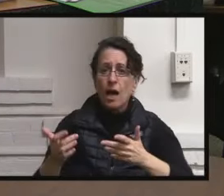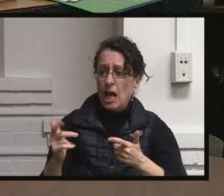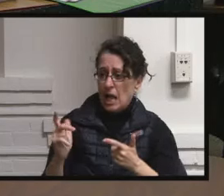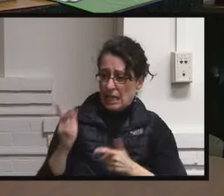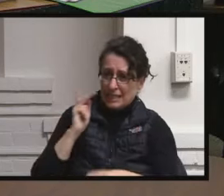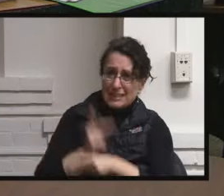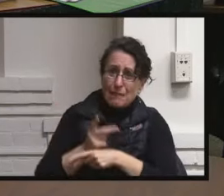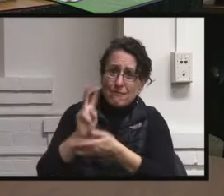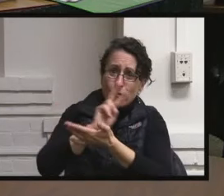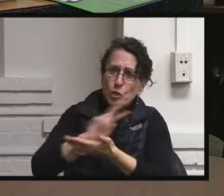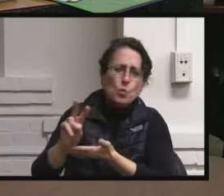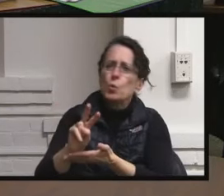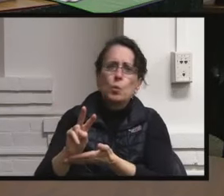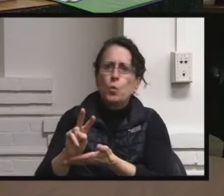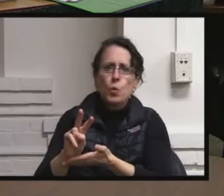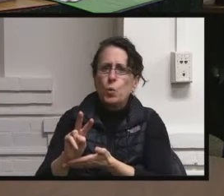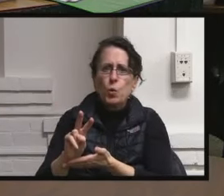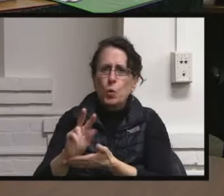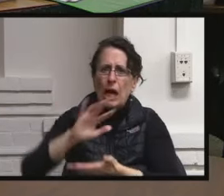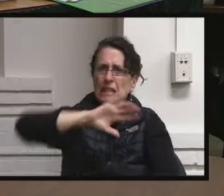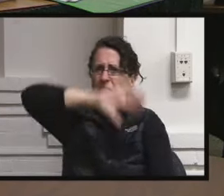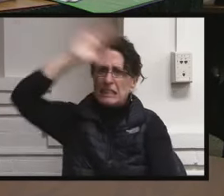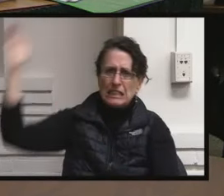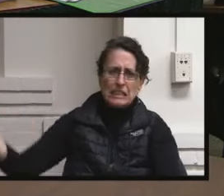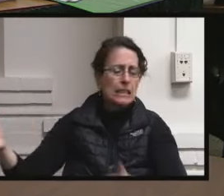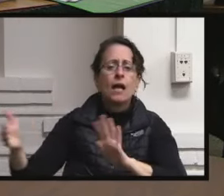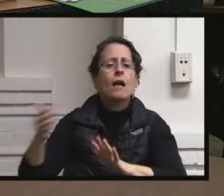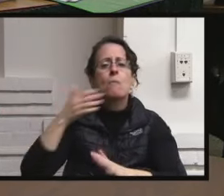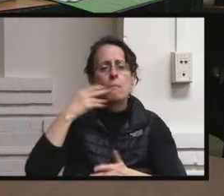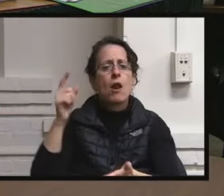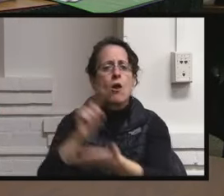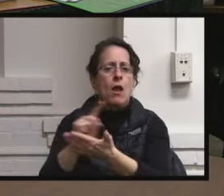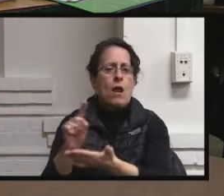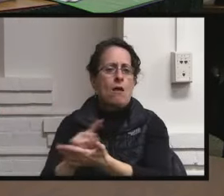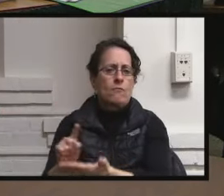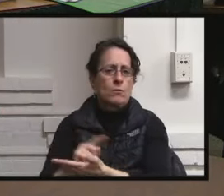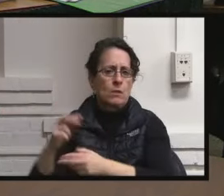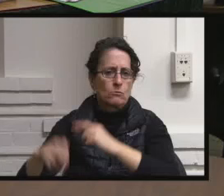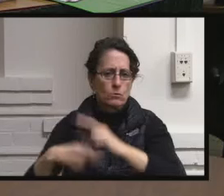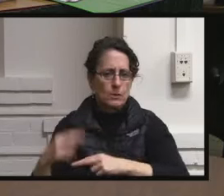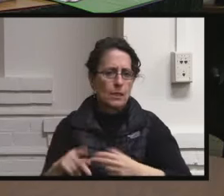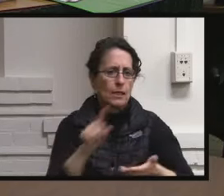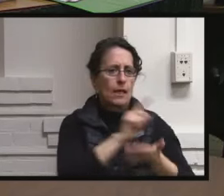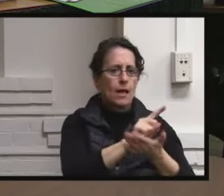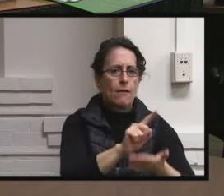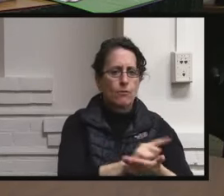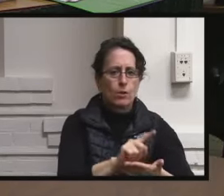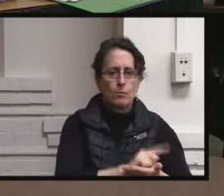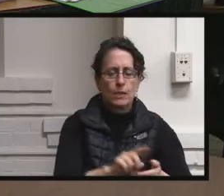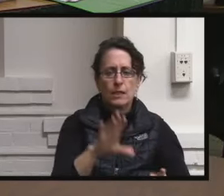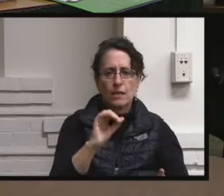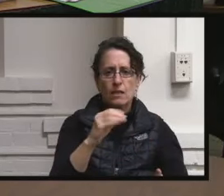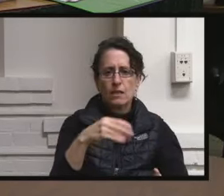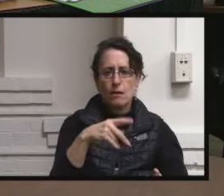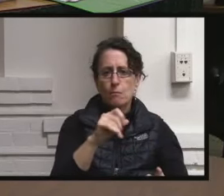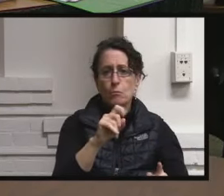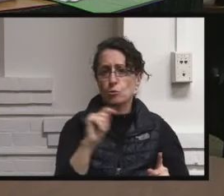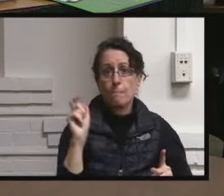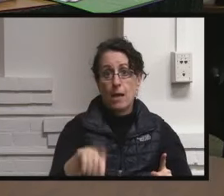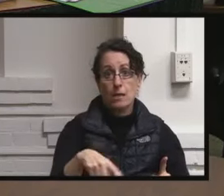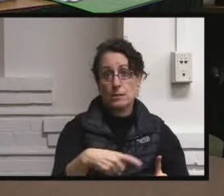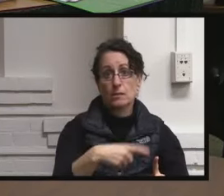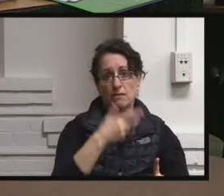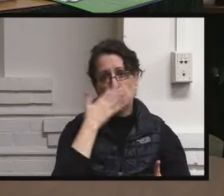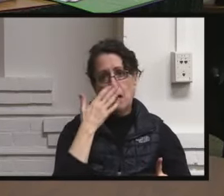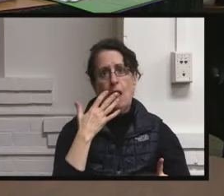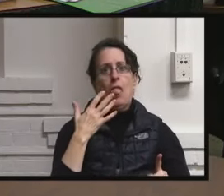store their recyclables for 2 weeks at a time. So we think it's wise to continue on with weekly recycling. It's necessary to continue on with weekly